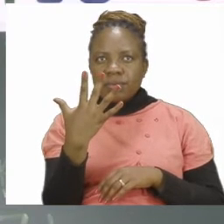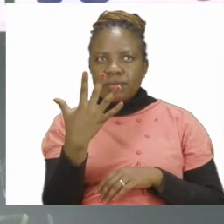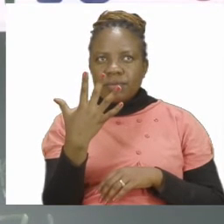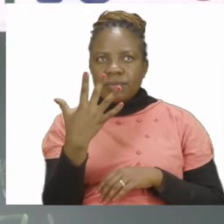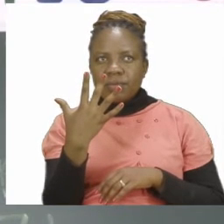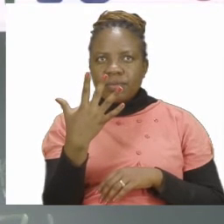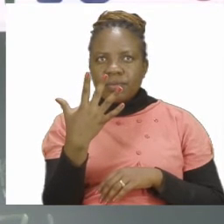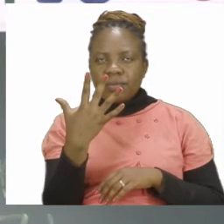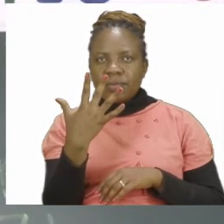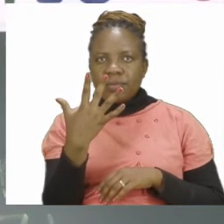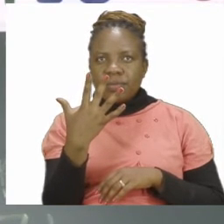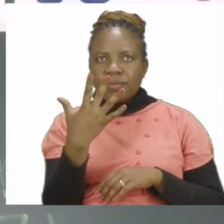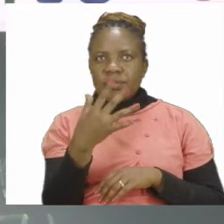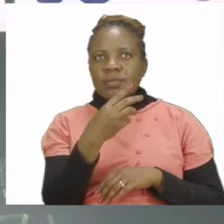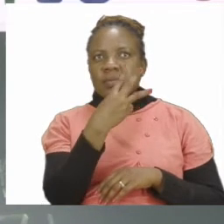335. Say it with me.